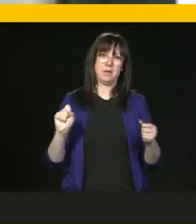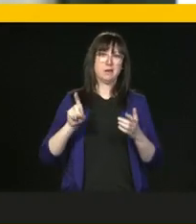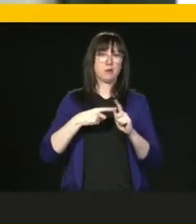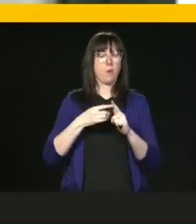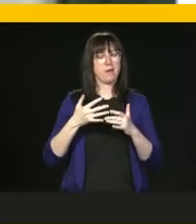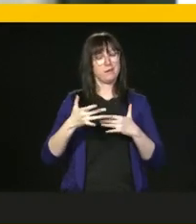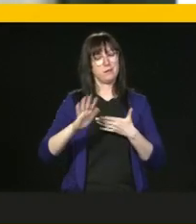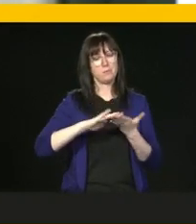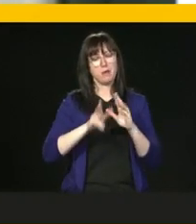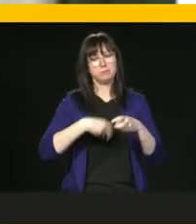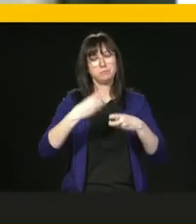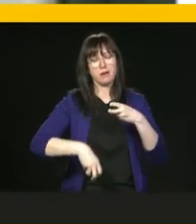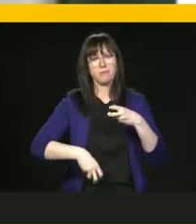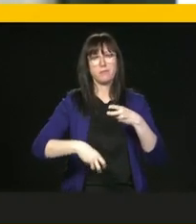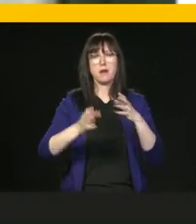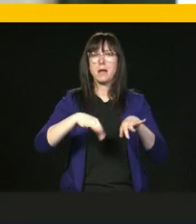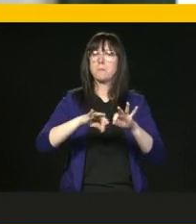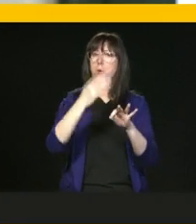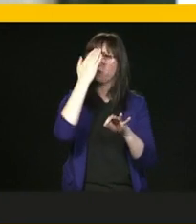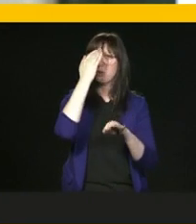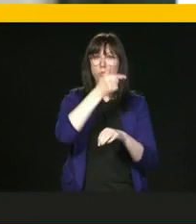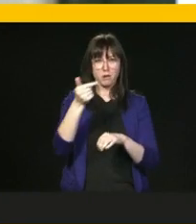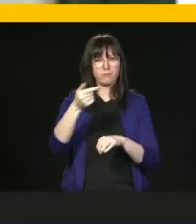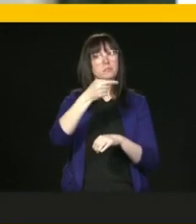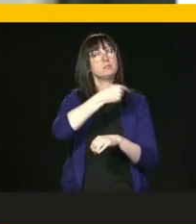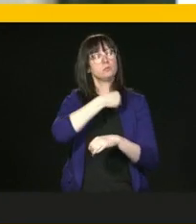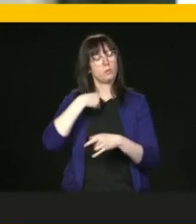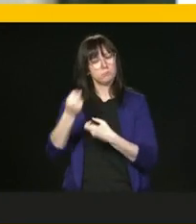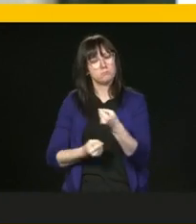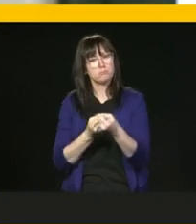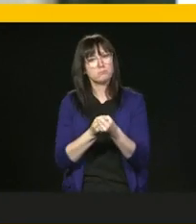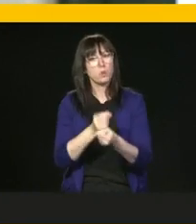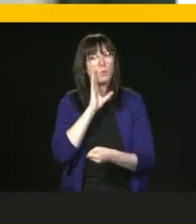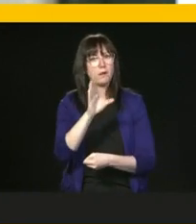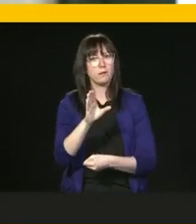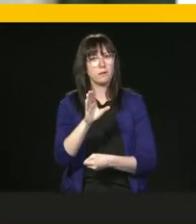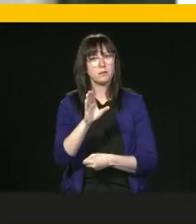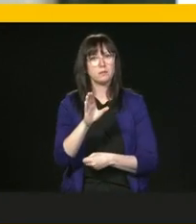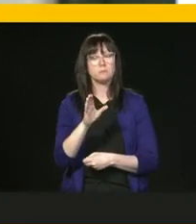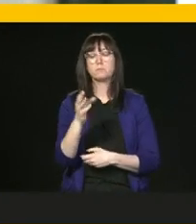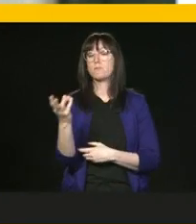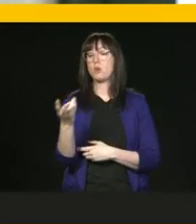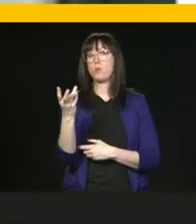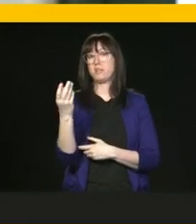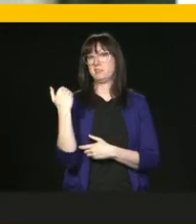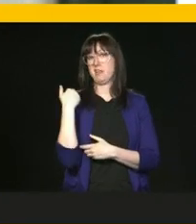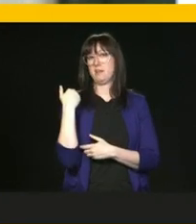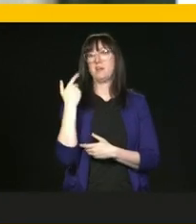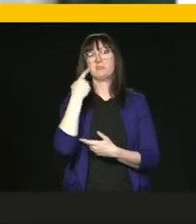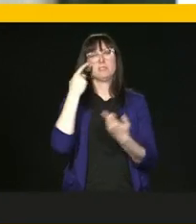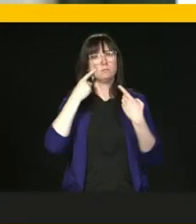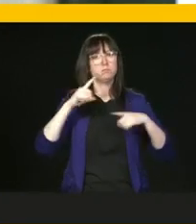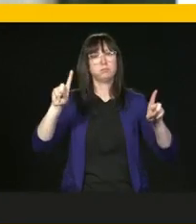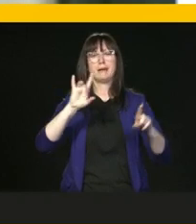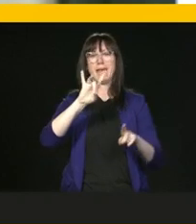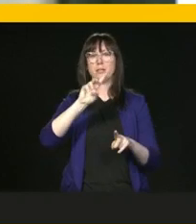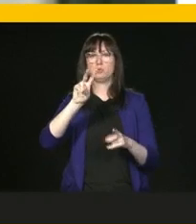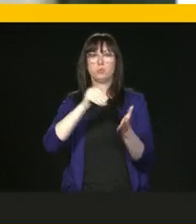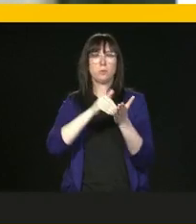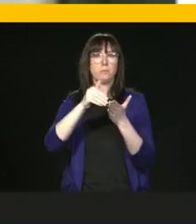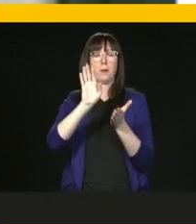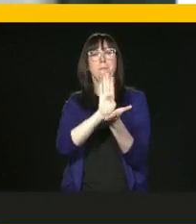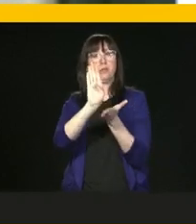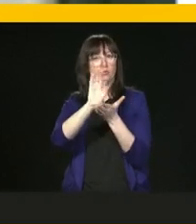that your government is right there with you. On Wednesday, we unveiled an $82 billion plan for people